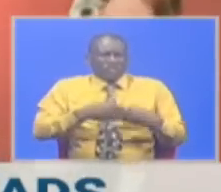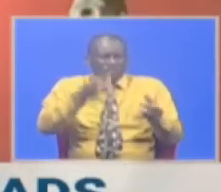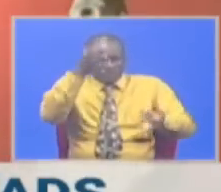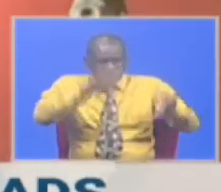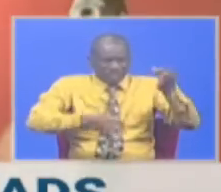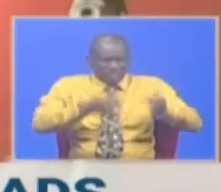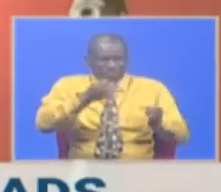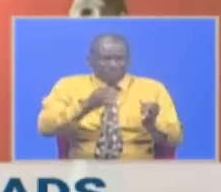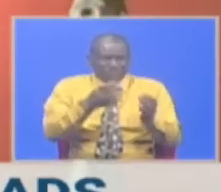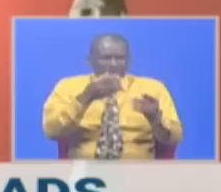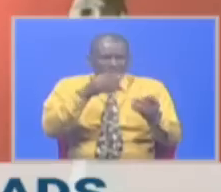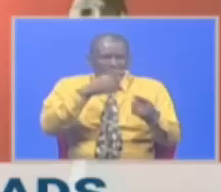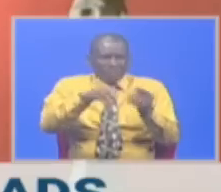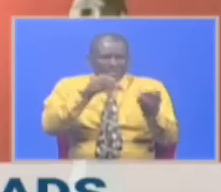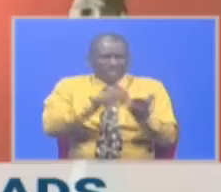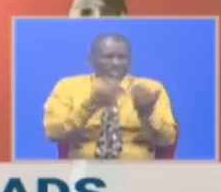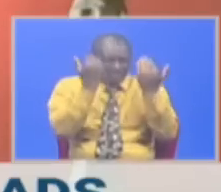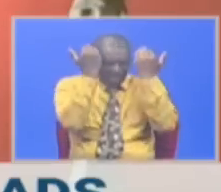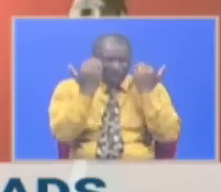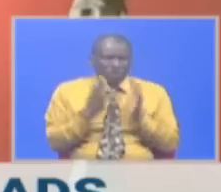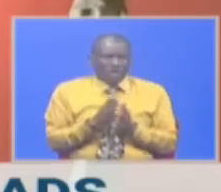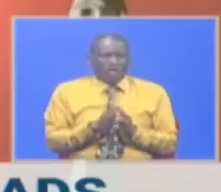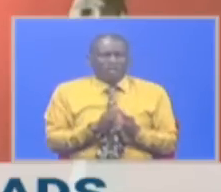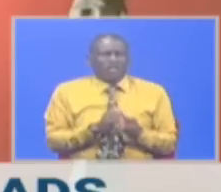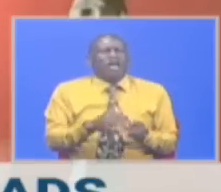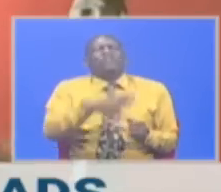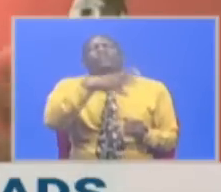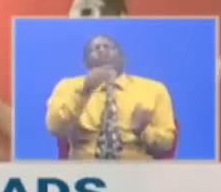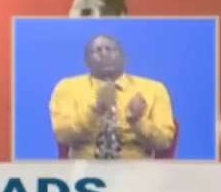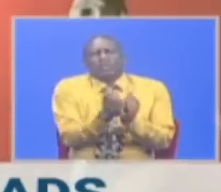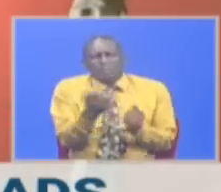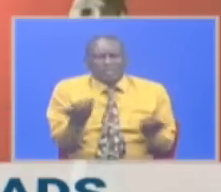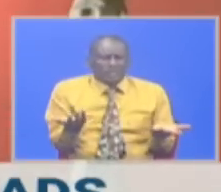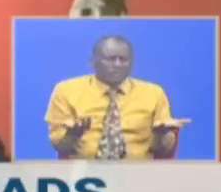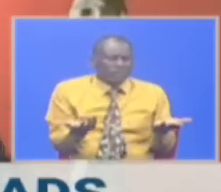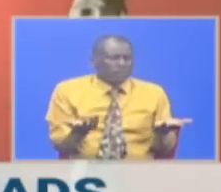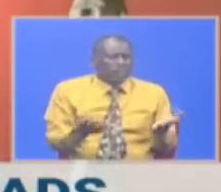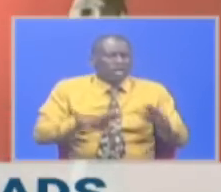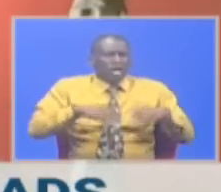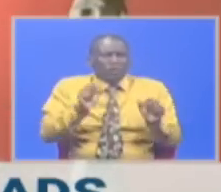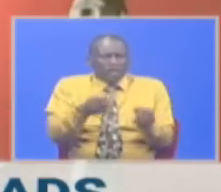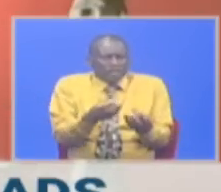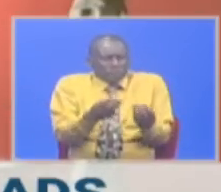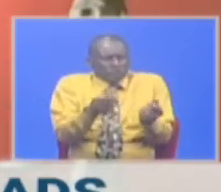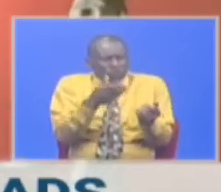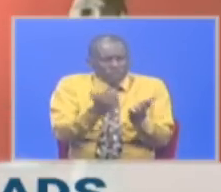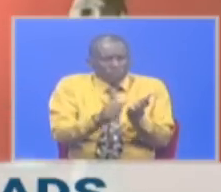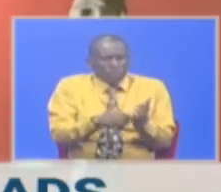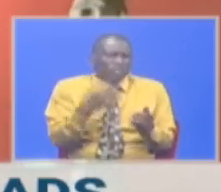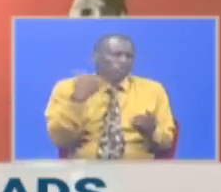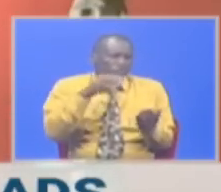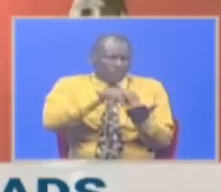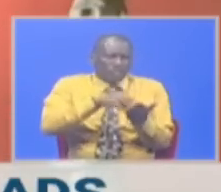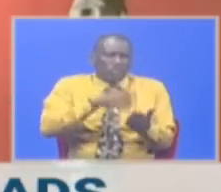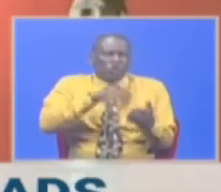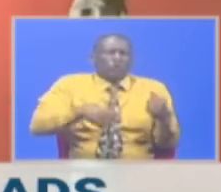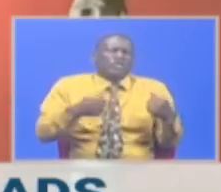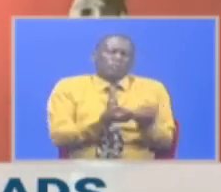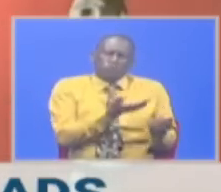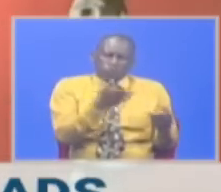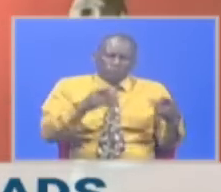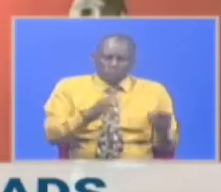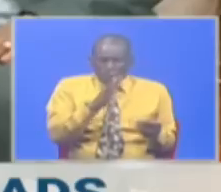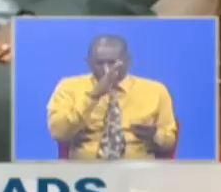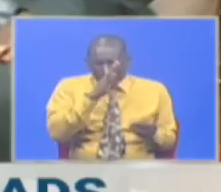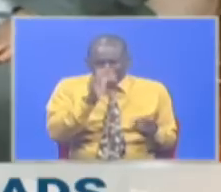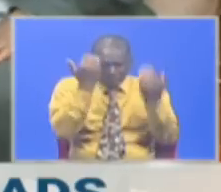and yet the lawyer has made away with the money. Do they have recourse? We know about double jeopardy, especially on criminal cases. What happens to them who are cheated in